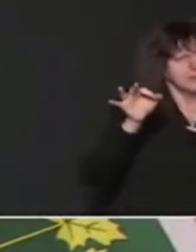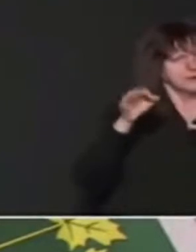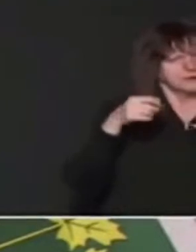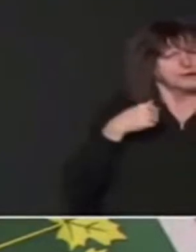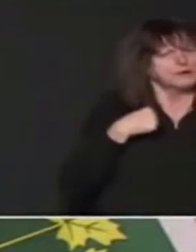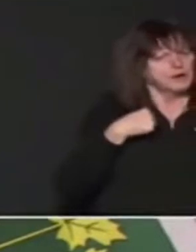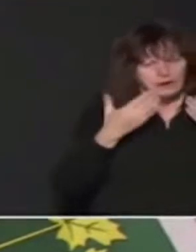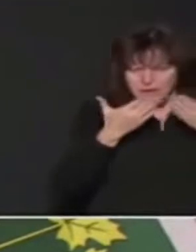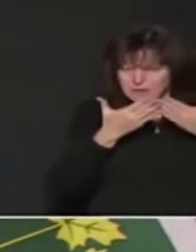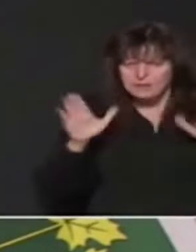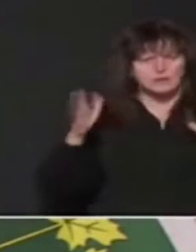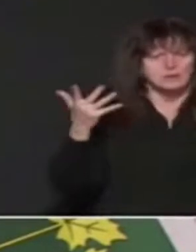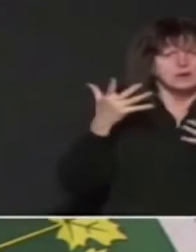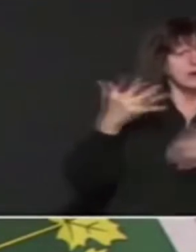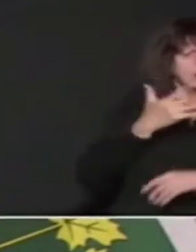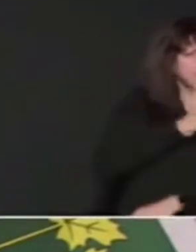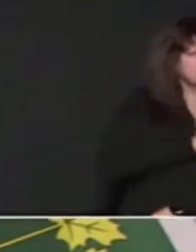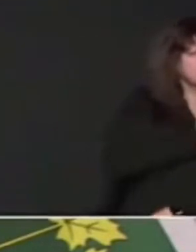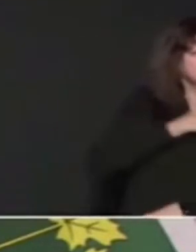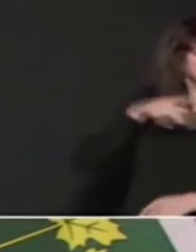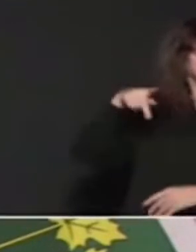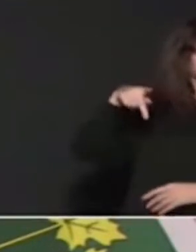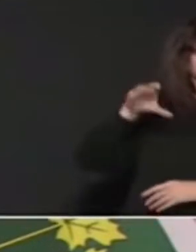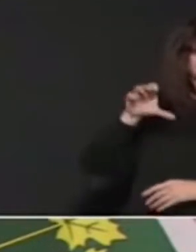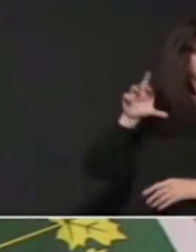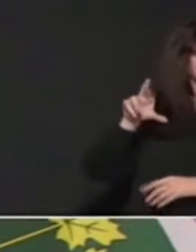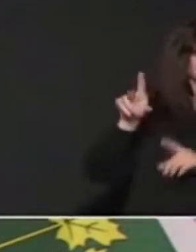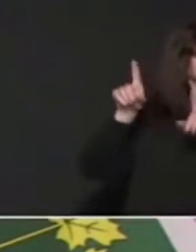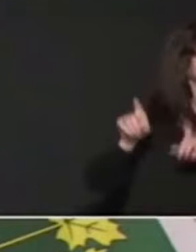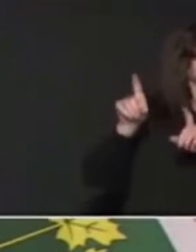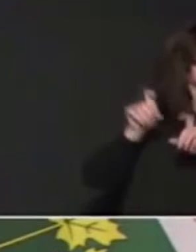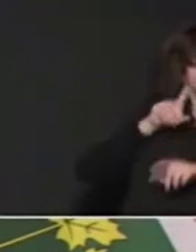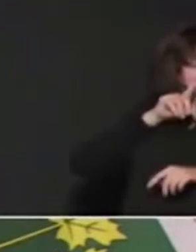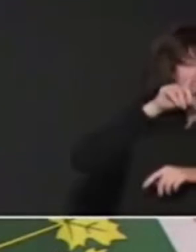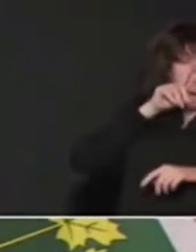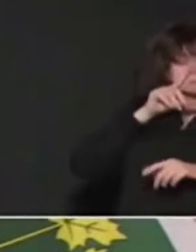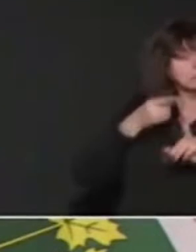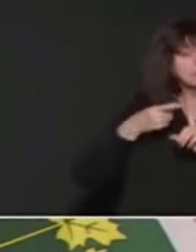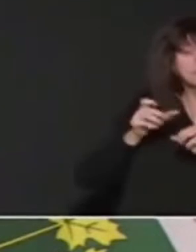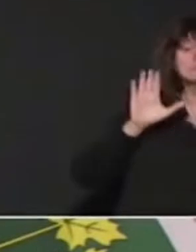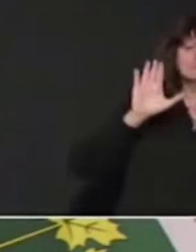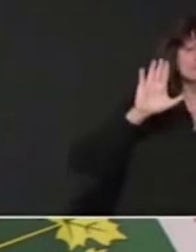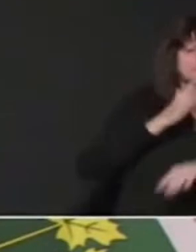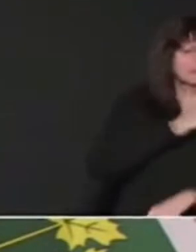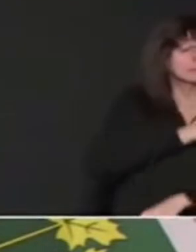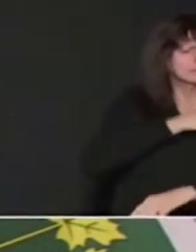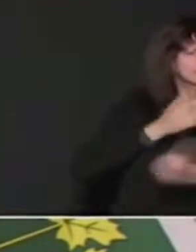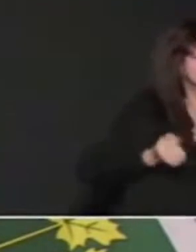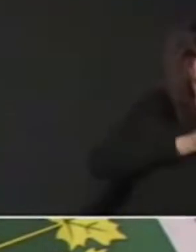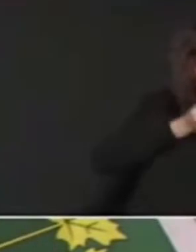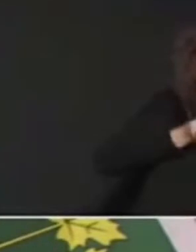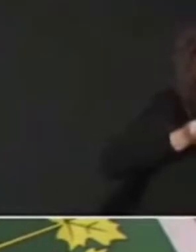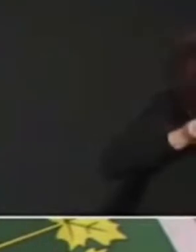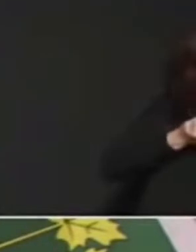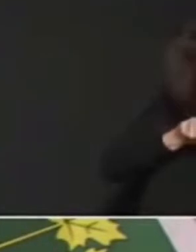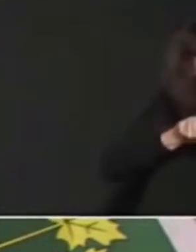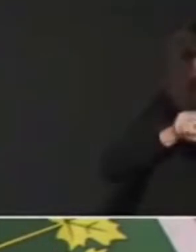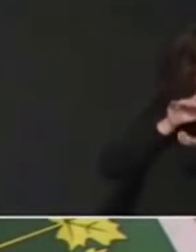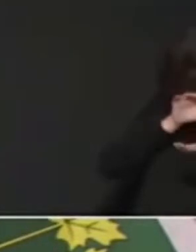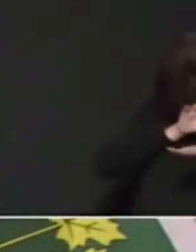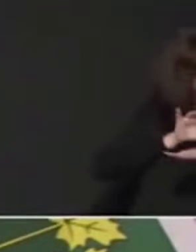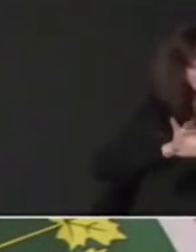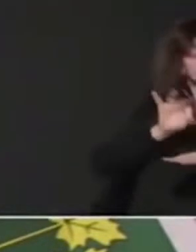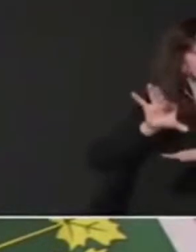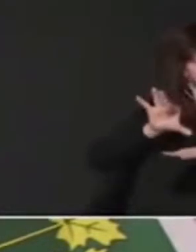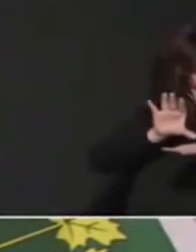COVID-19 PCR testing at all testing centers to individuals who have returned from or traveled in the